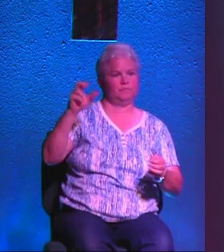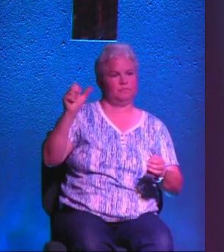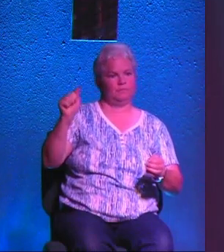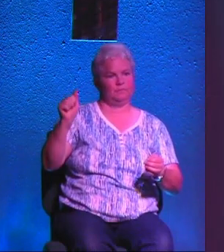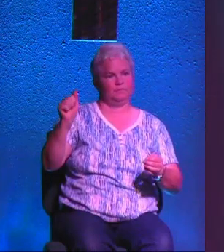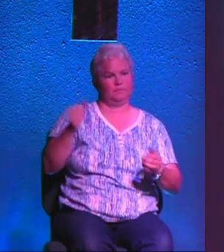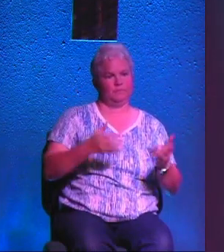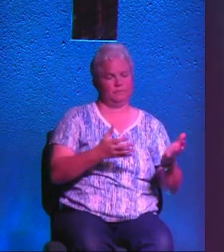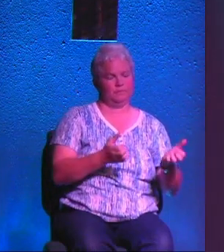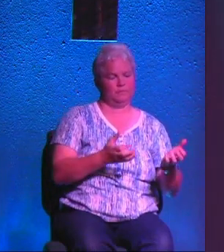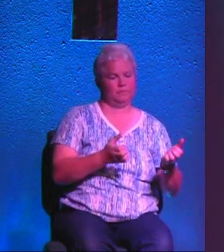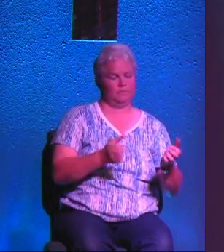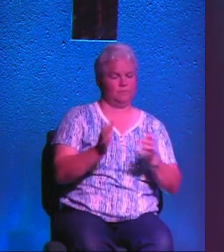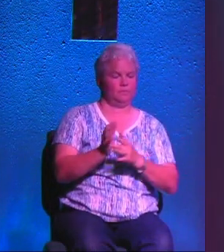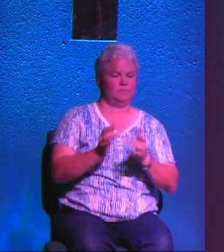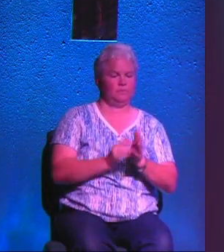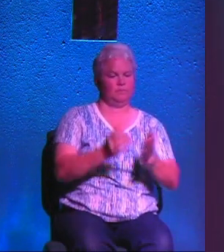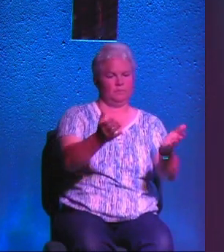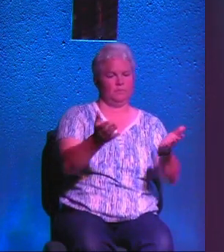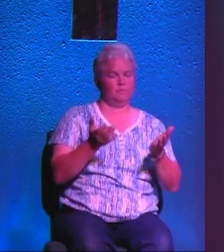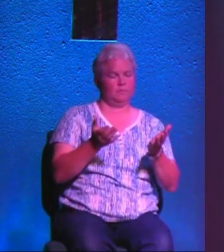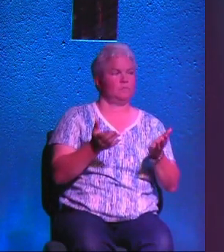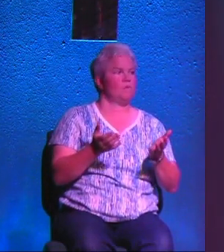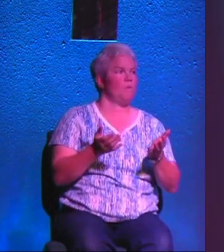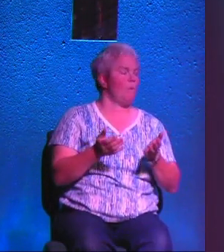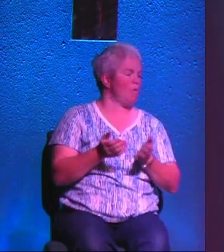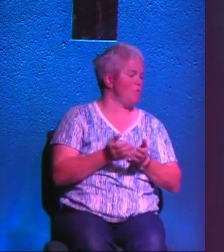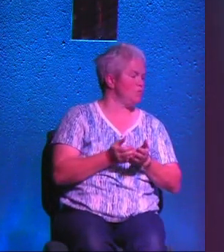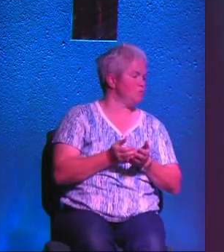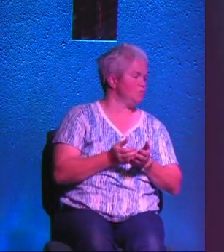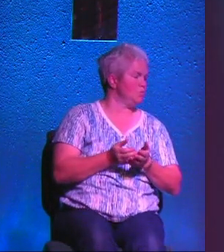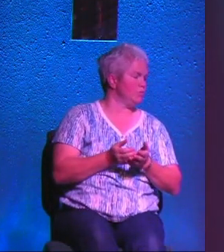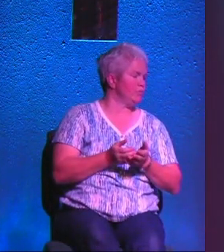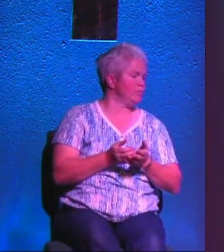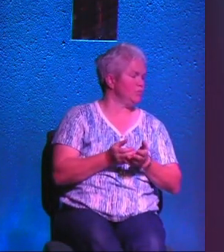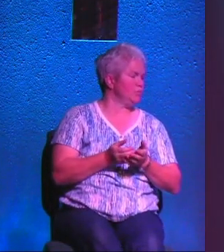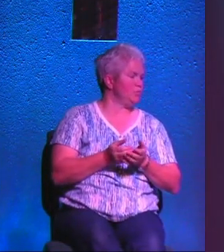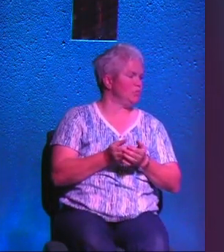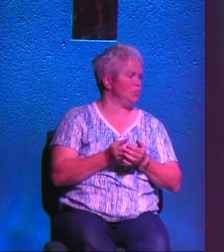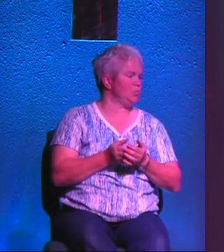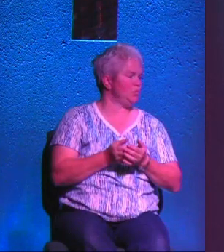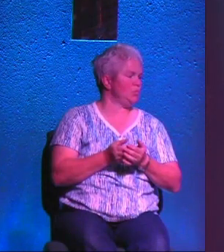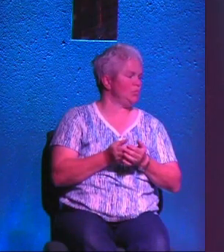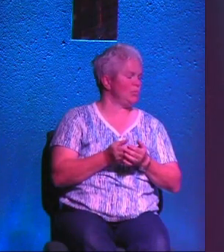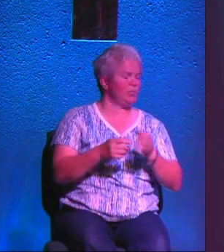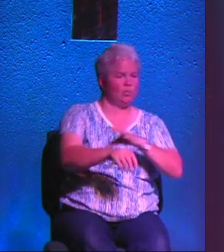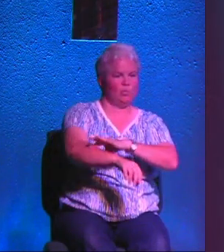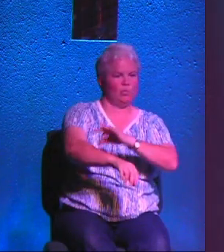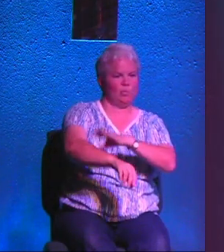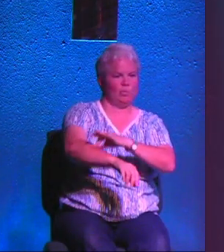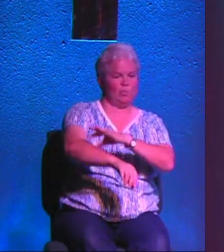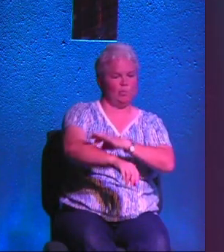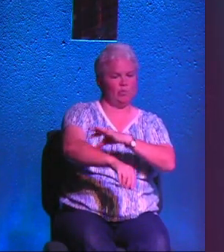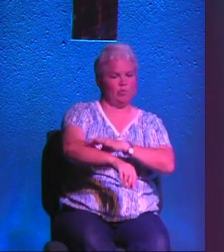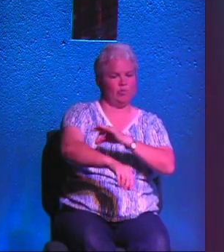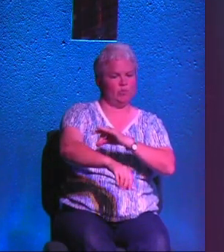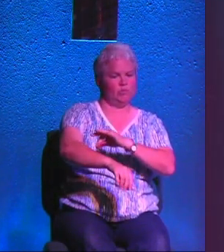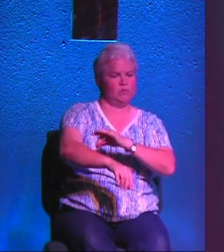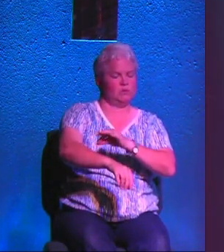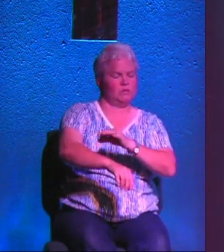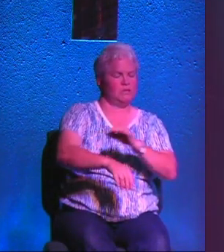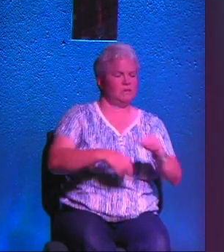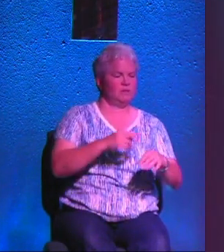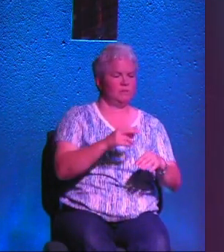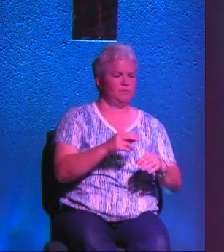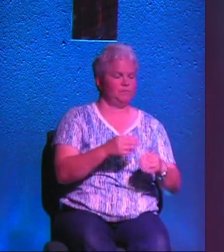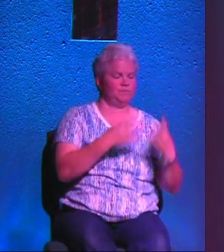want Jesus. When we accept Jesus, a war starts. And it's our what we call flesh. It's our human nature.